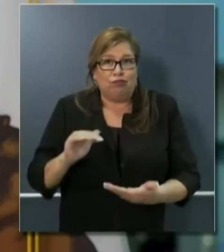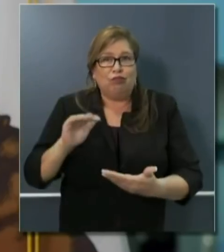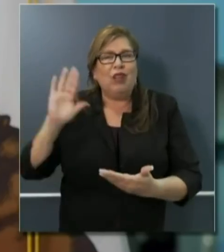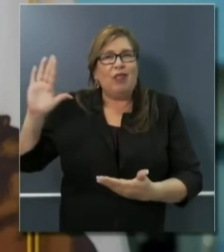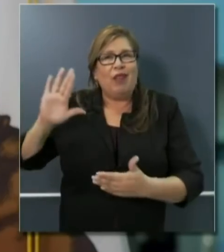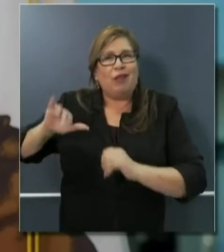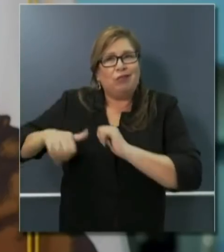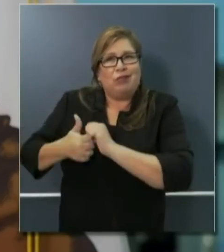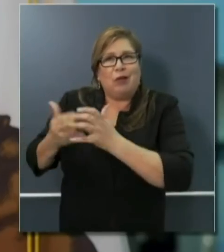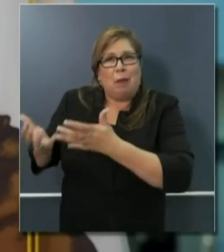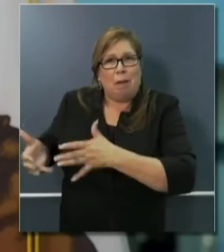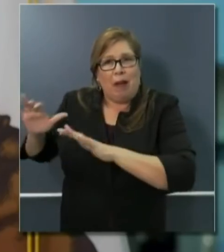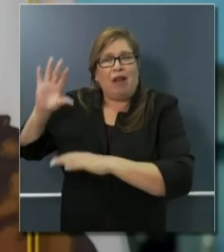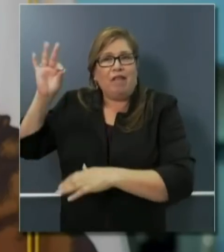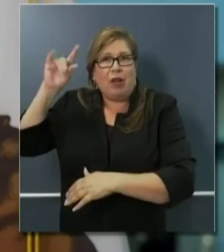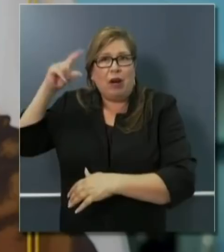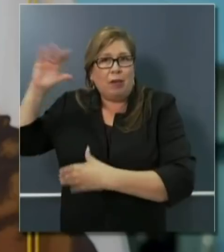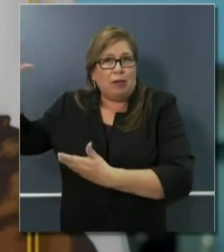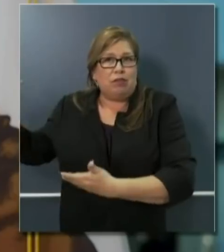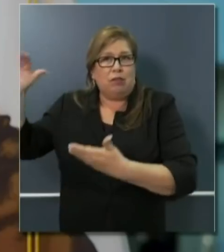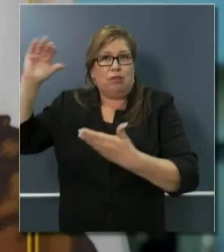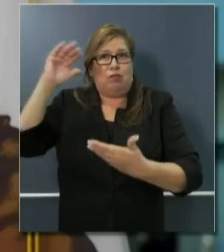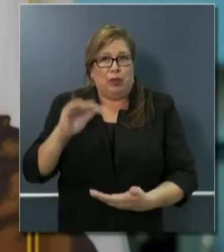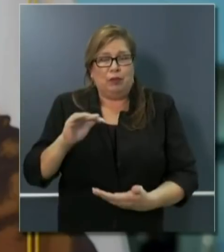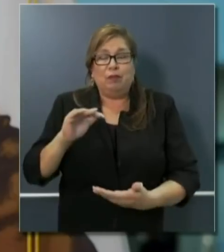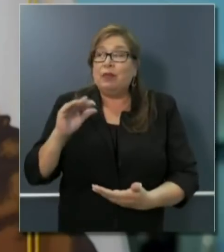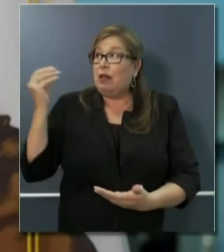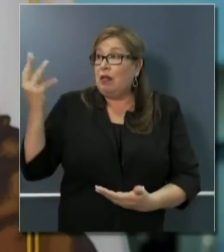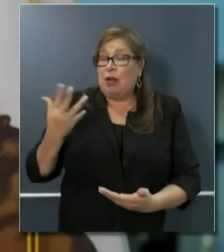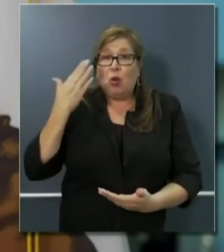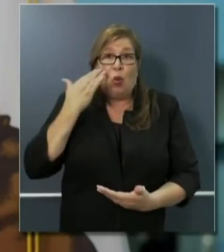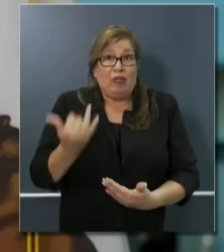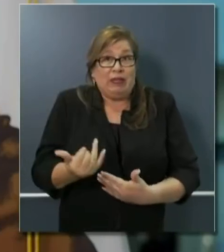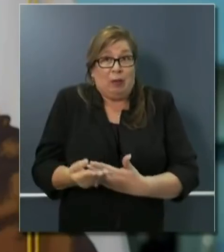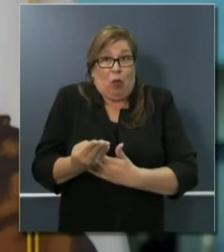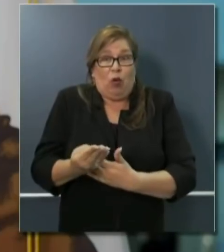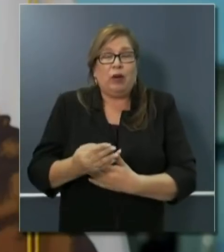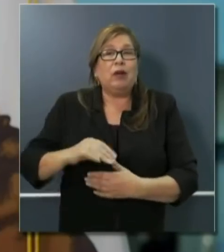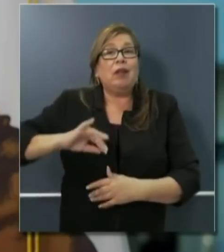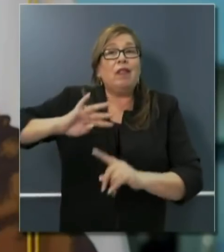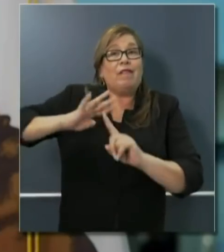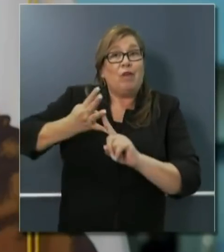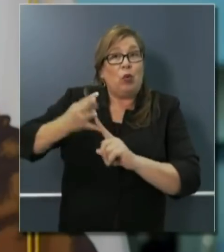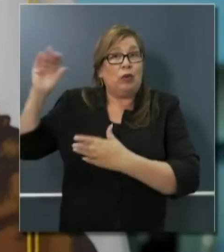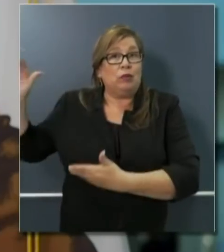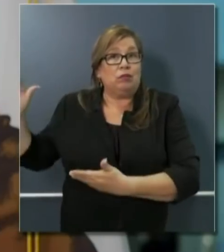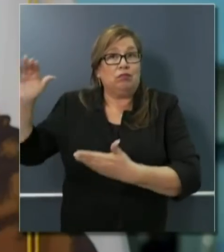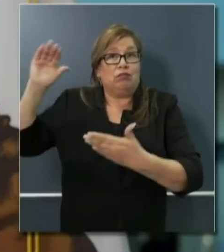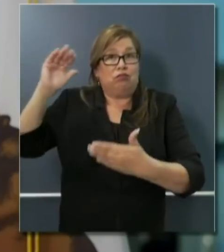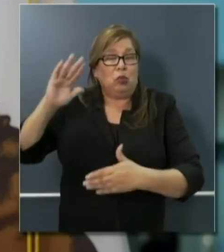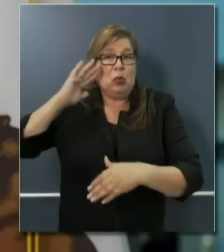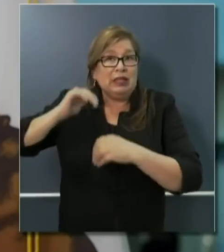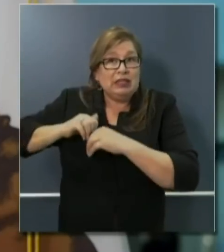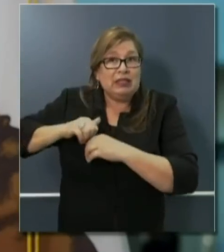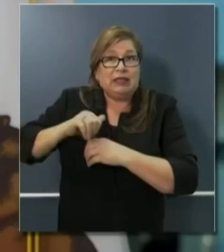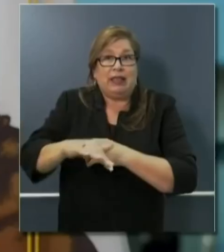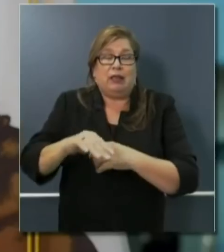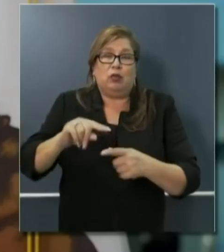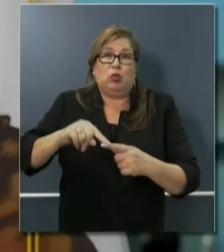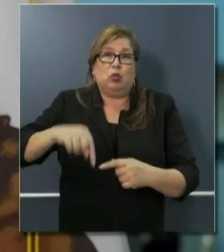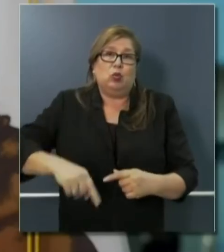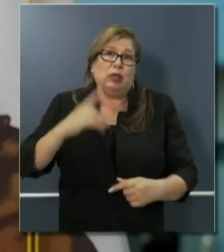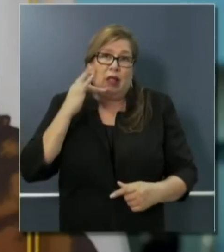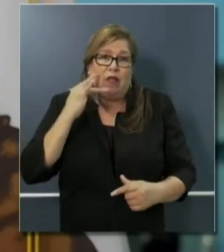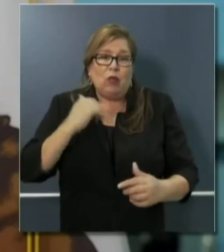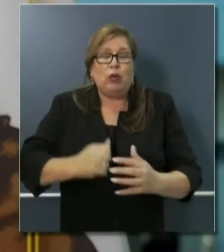Stockpile. We were just informed this morning that the 4th tranche is being sent to the state.